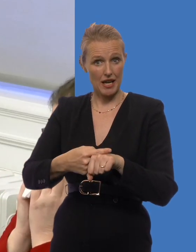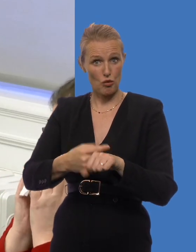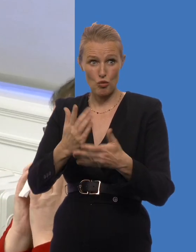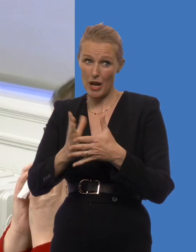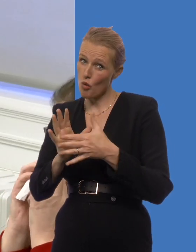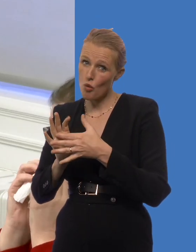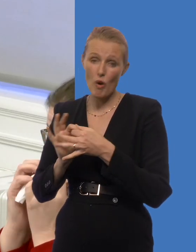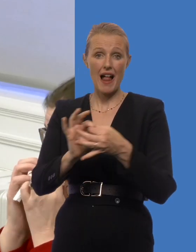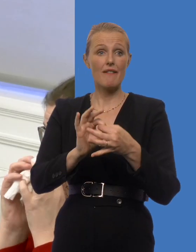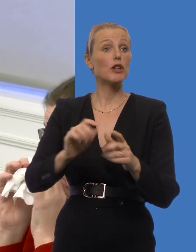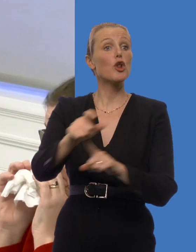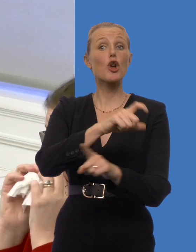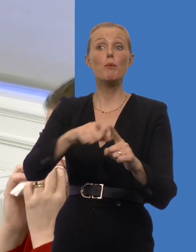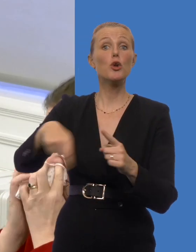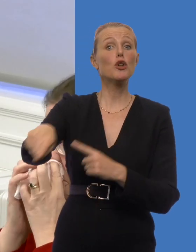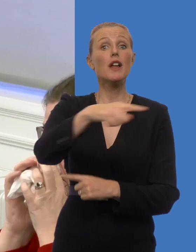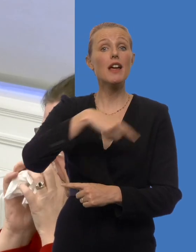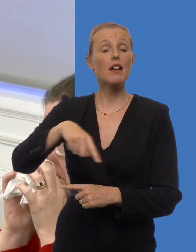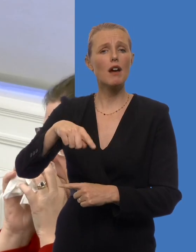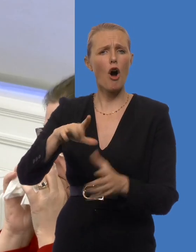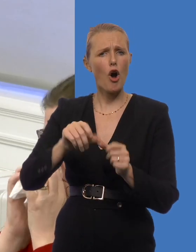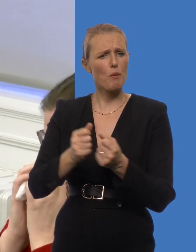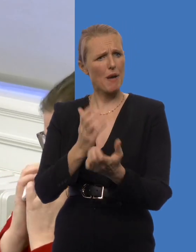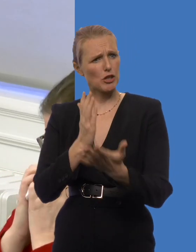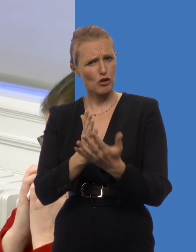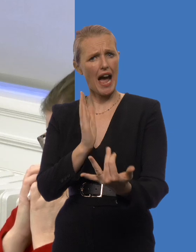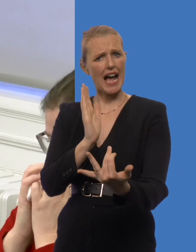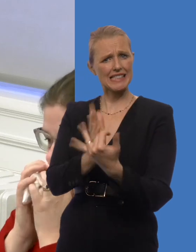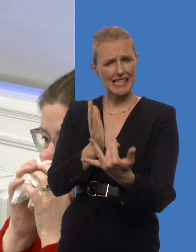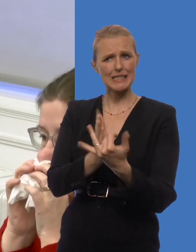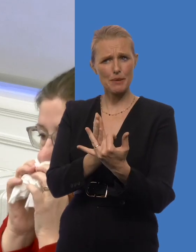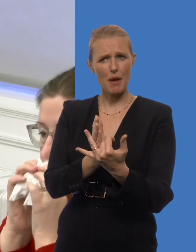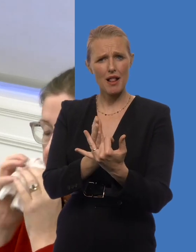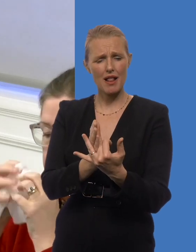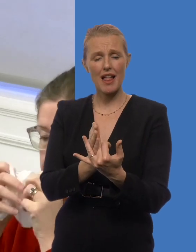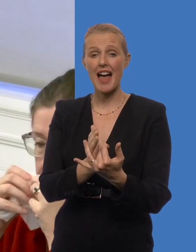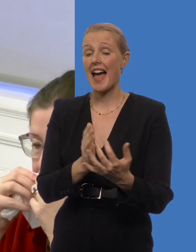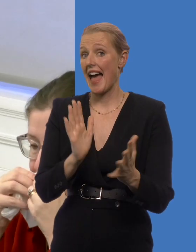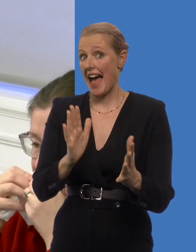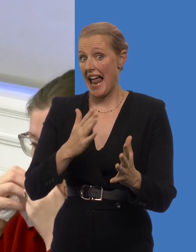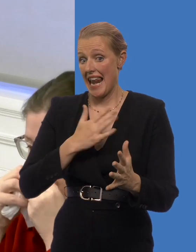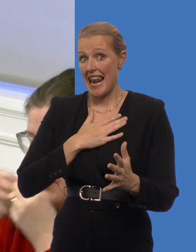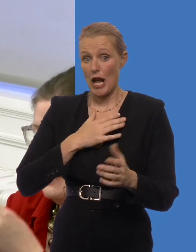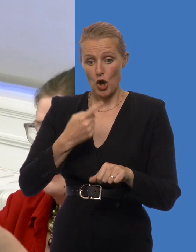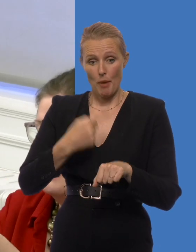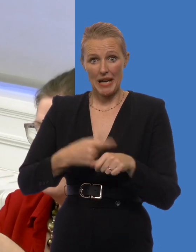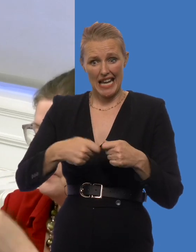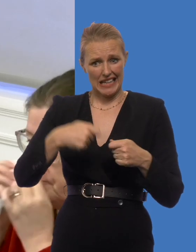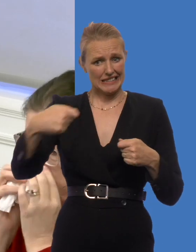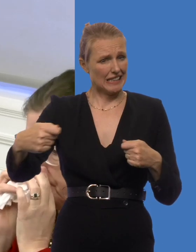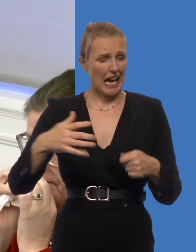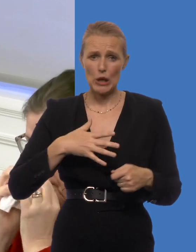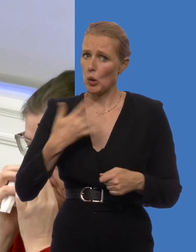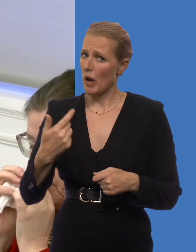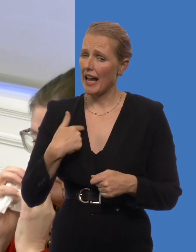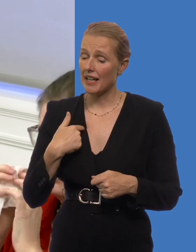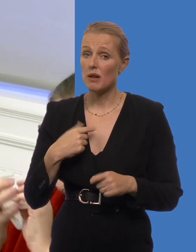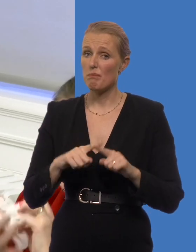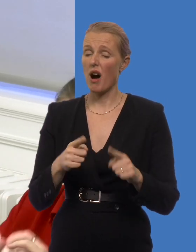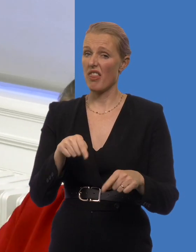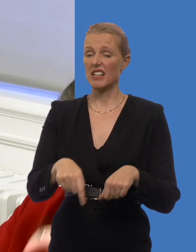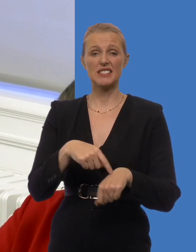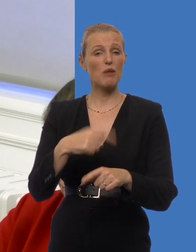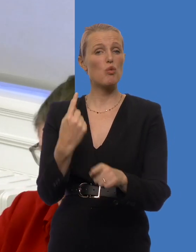relevant, accessible, and whilst I'm not always in favour of extending committee stages longer than we need to, I think that